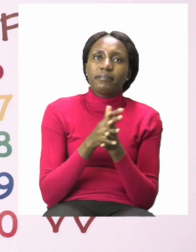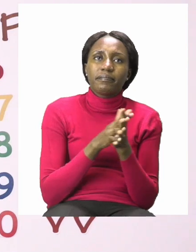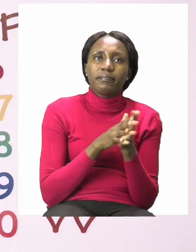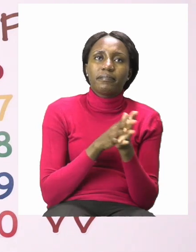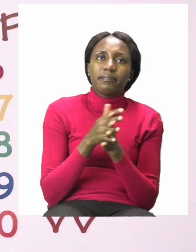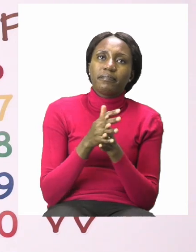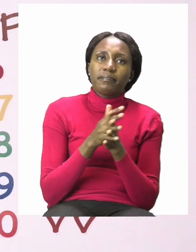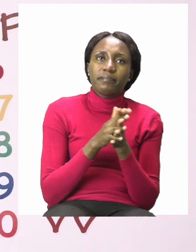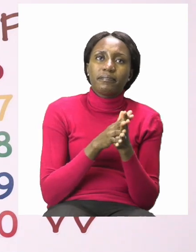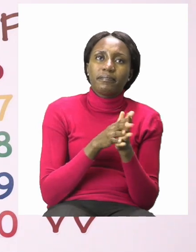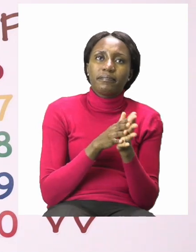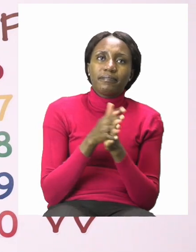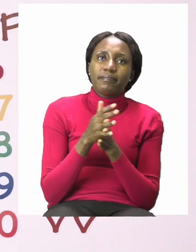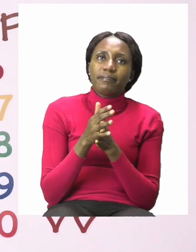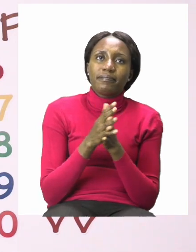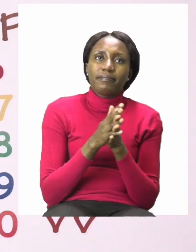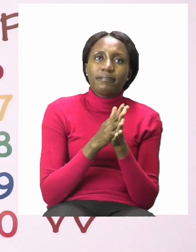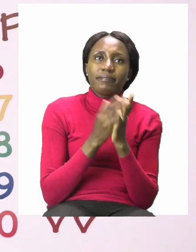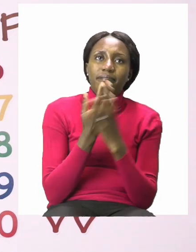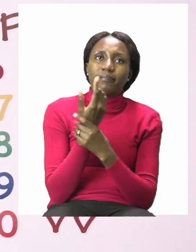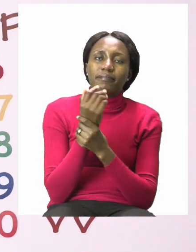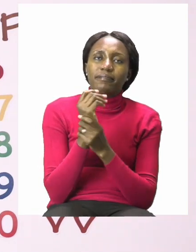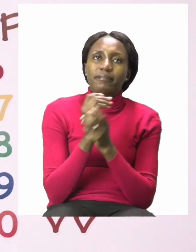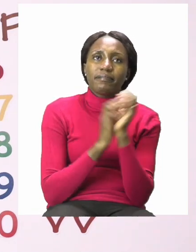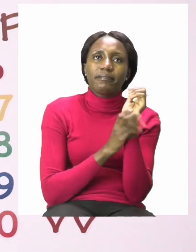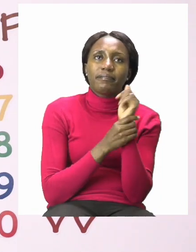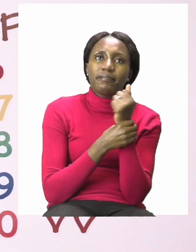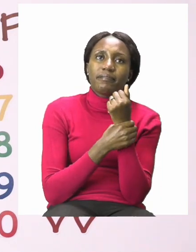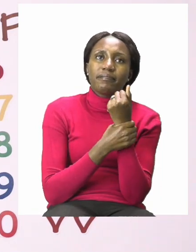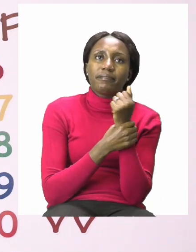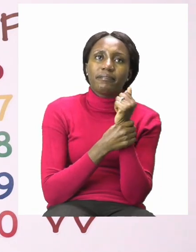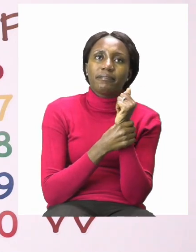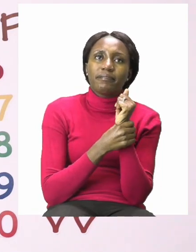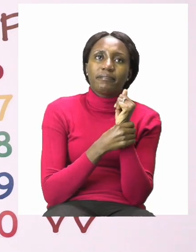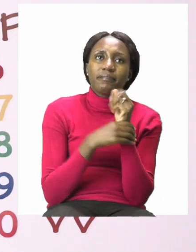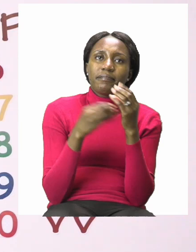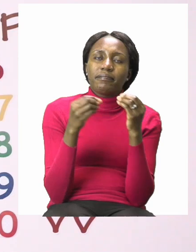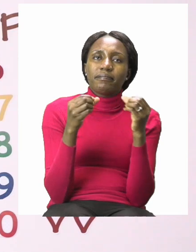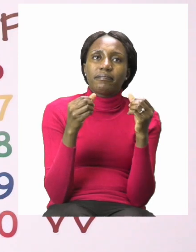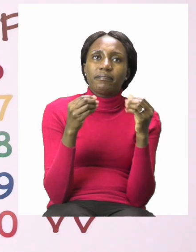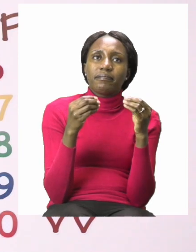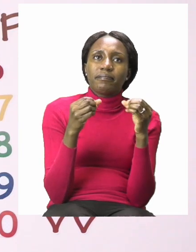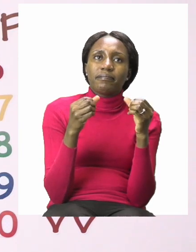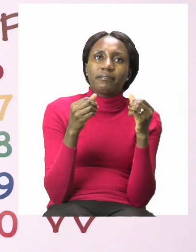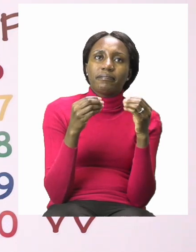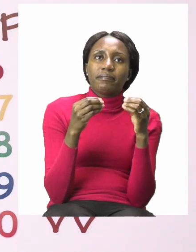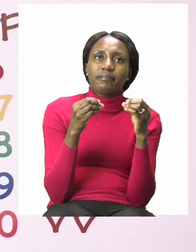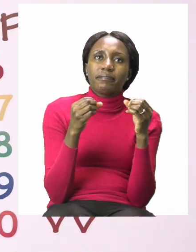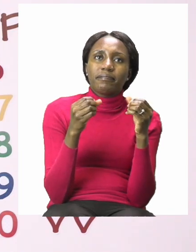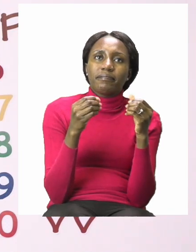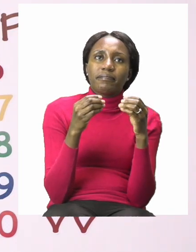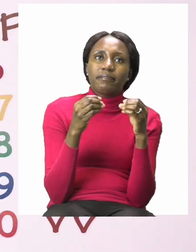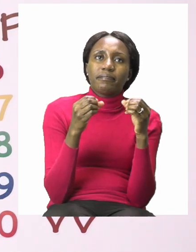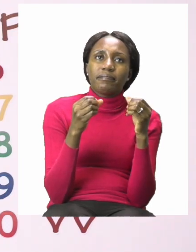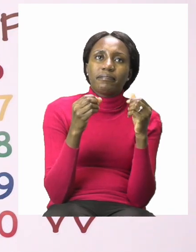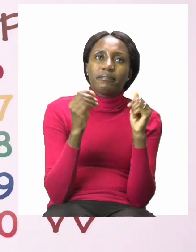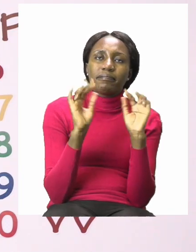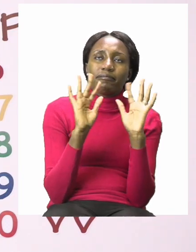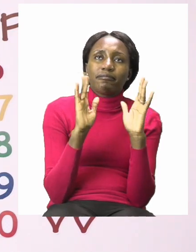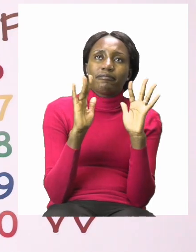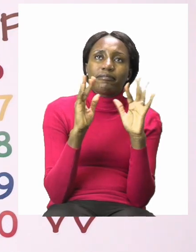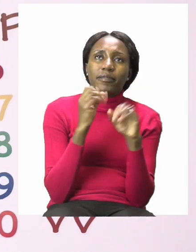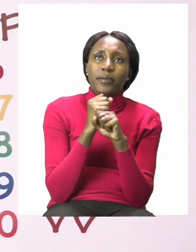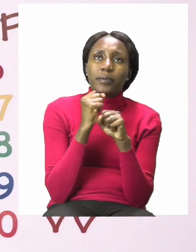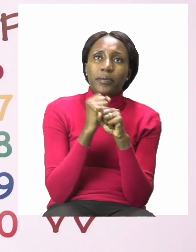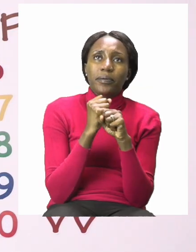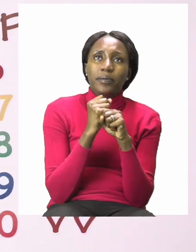our fingers, on our wrists, and our fingertips too. Make sure your hands are dry